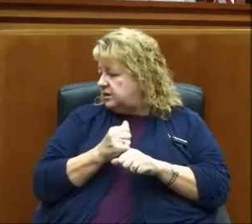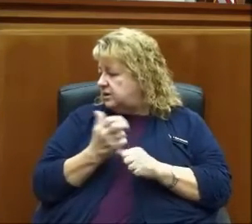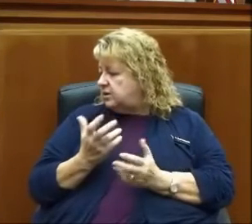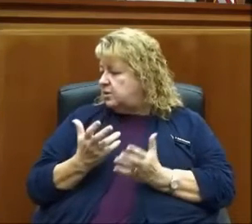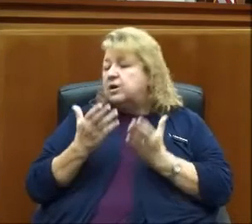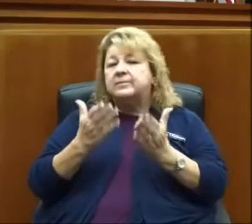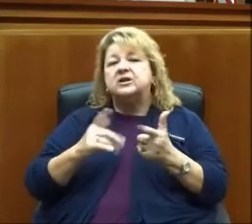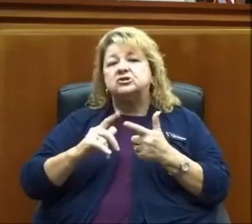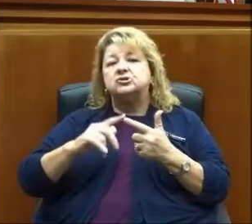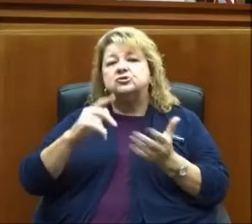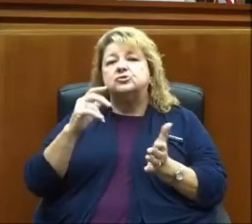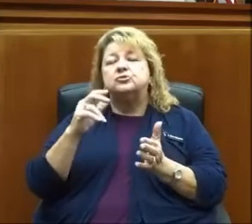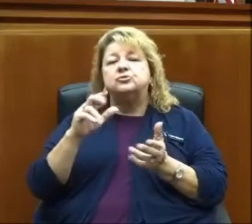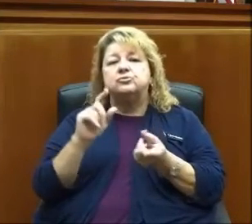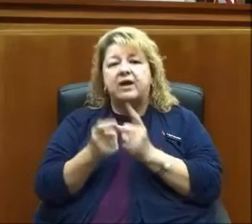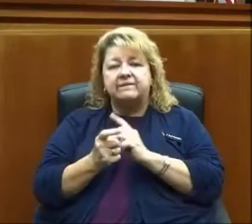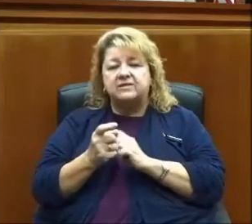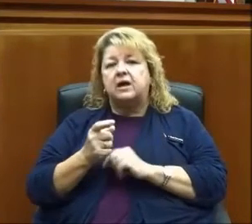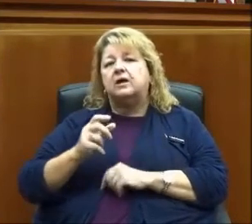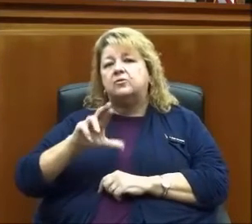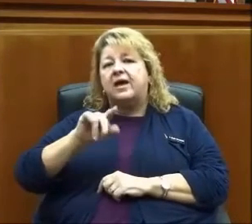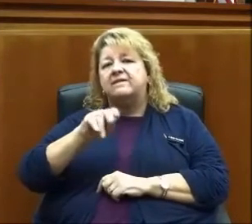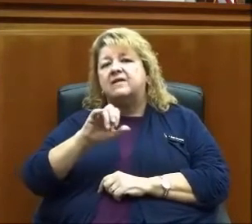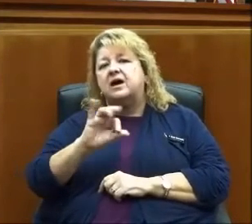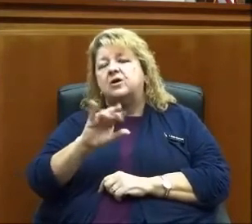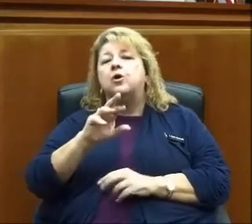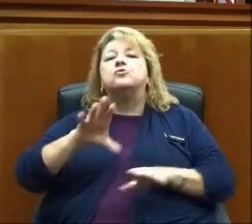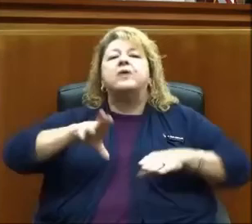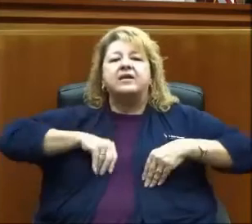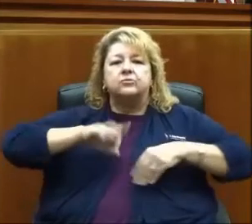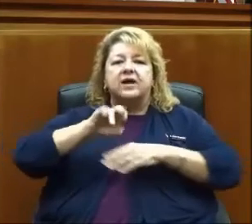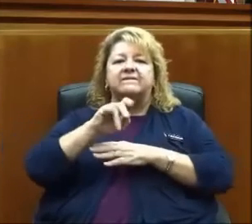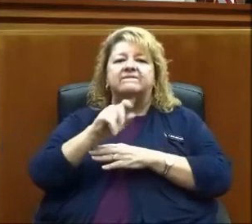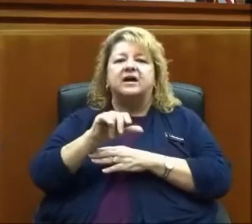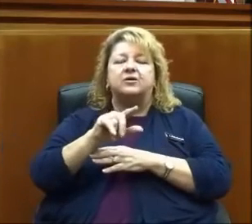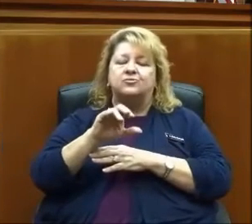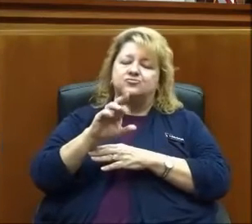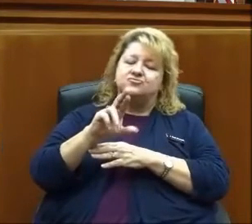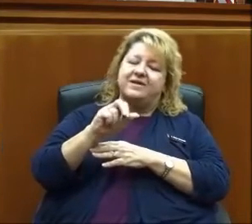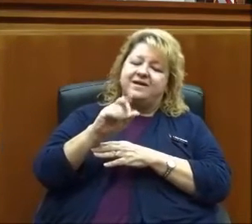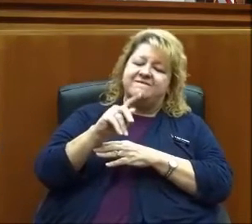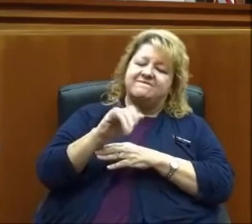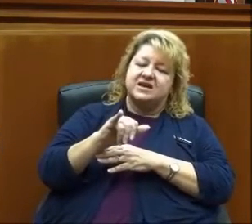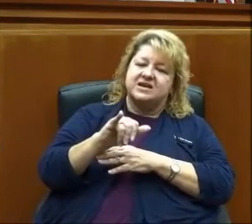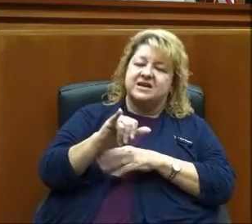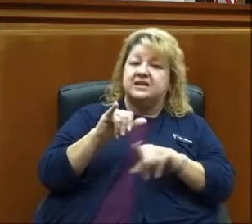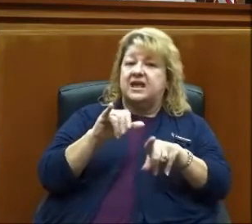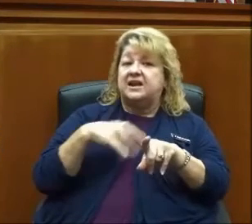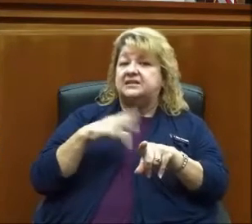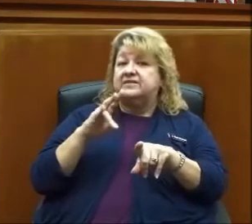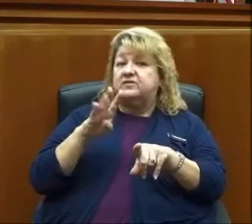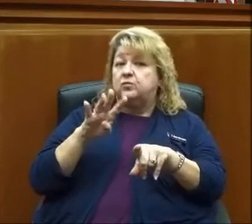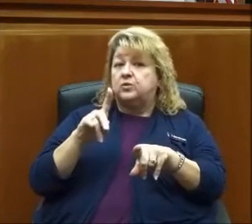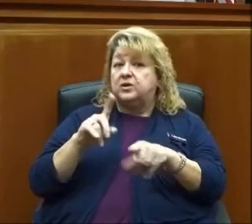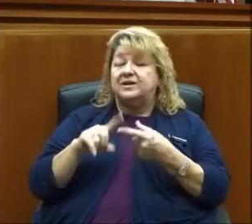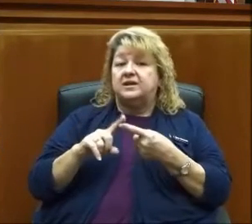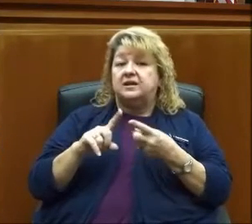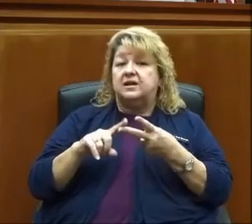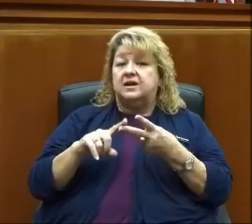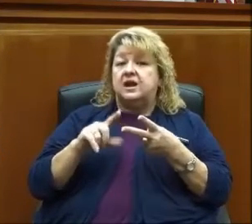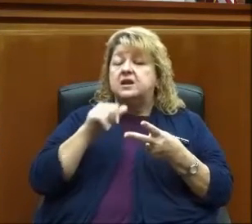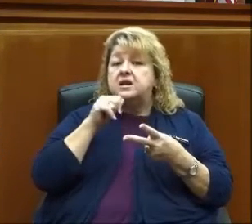the declaration of emergency regarding revisions to Bulletins 741, 741 non-public, and